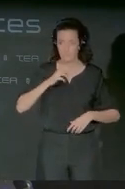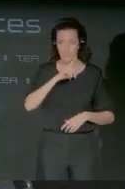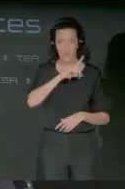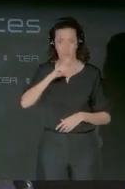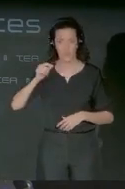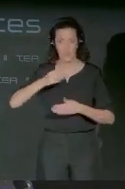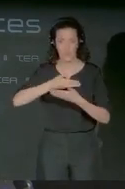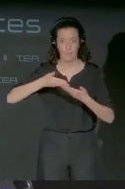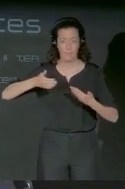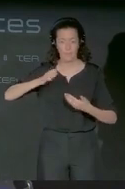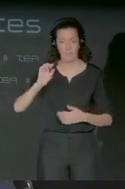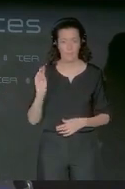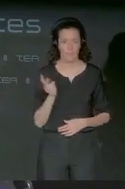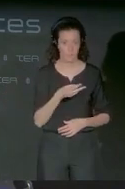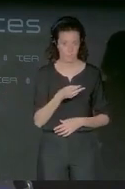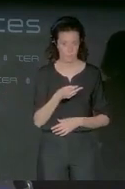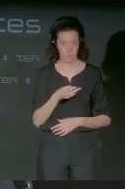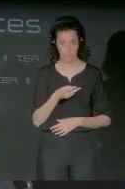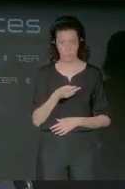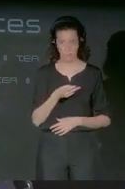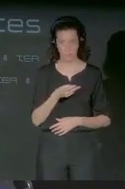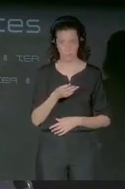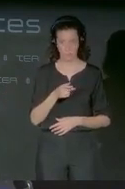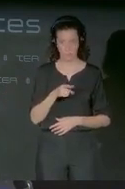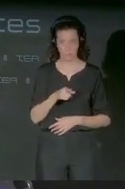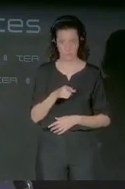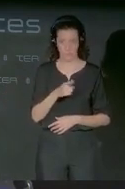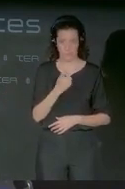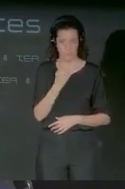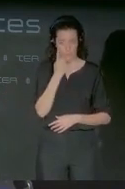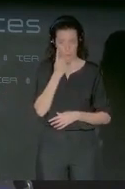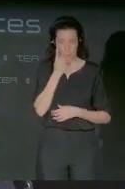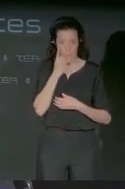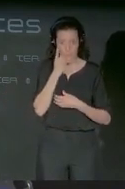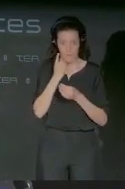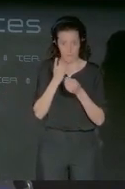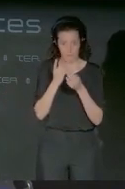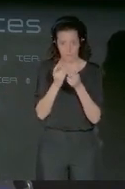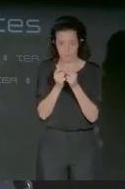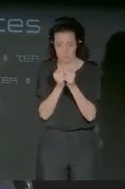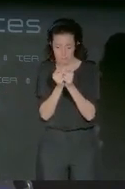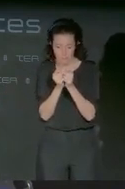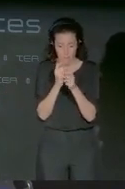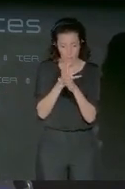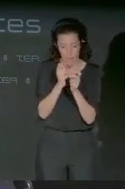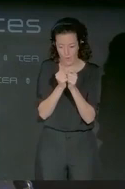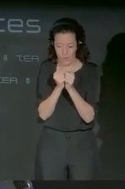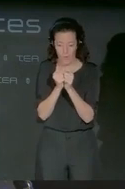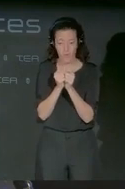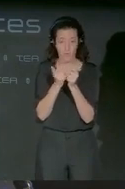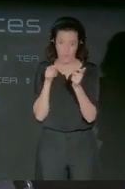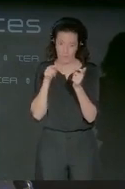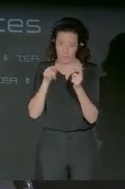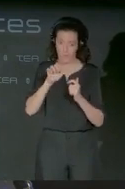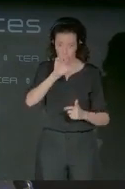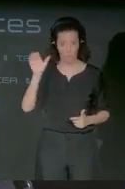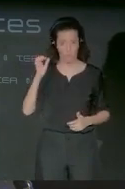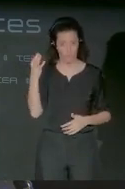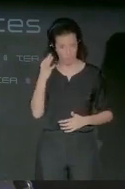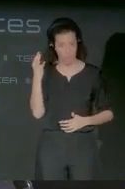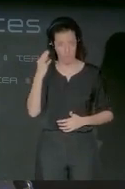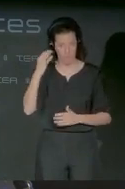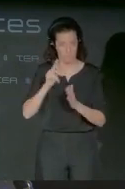level is very hard to do. It's also the EU level, we don't have that kind of budget at the moment. So how are we building these instruments so